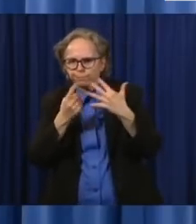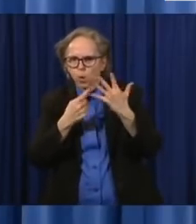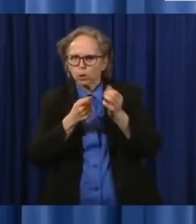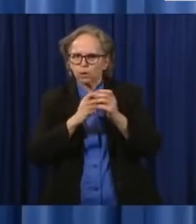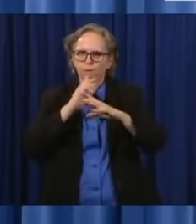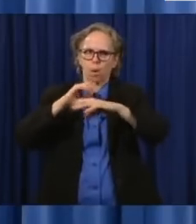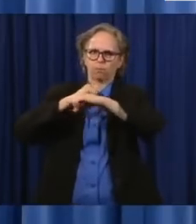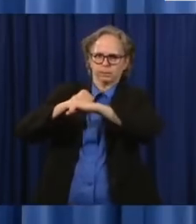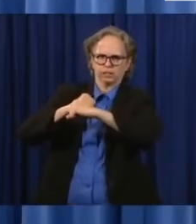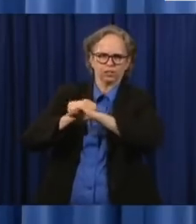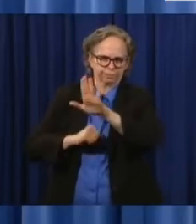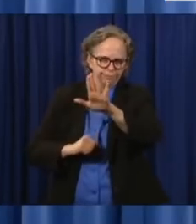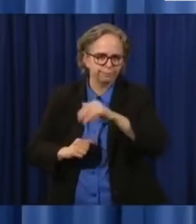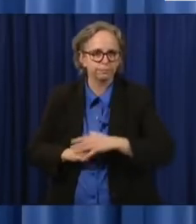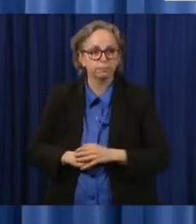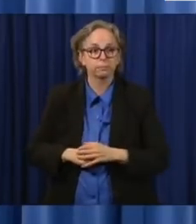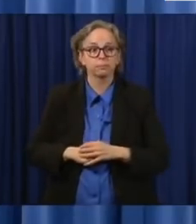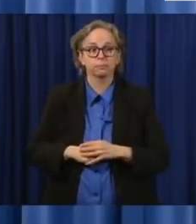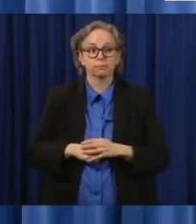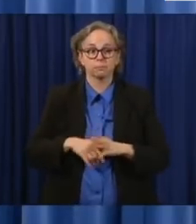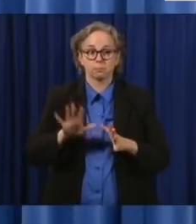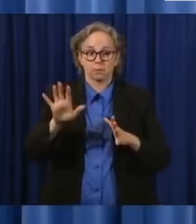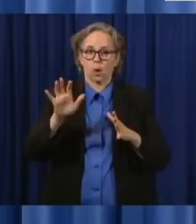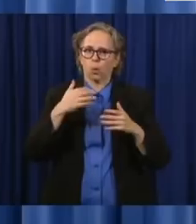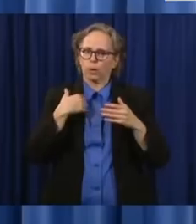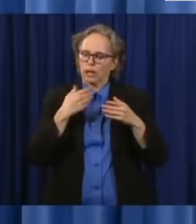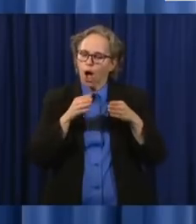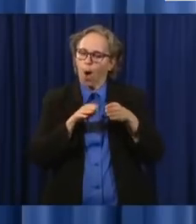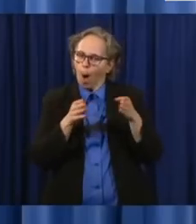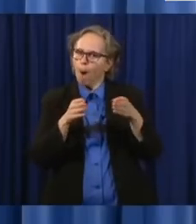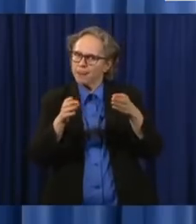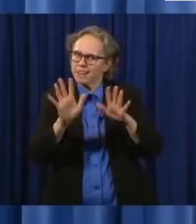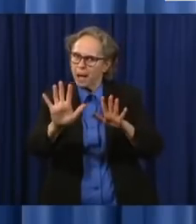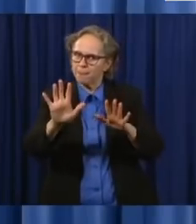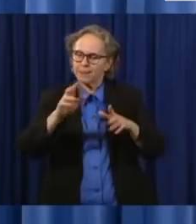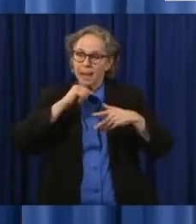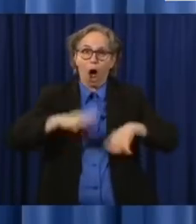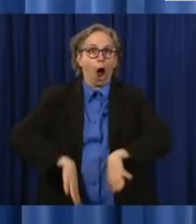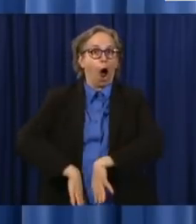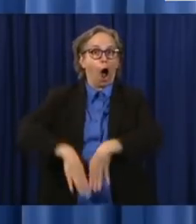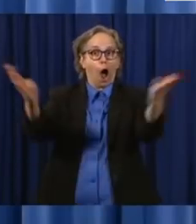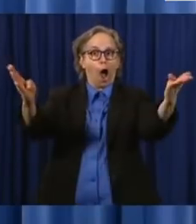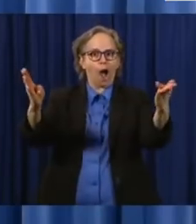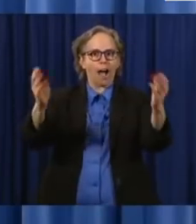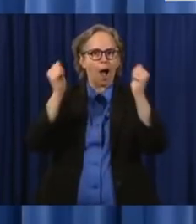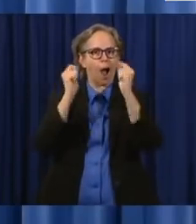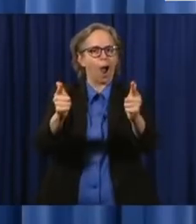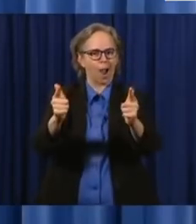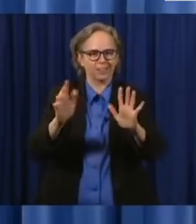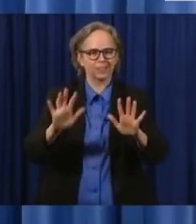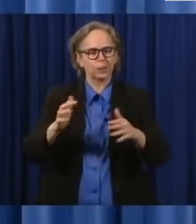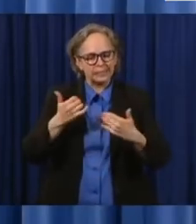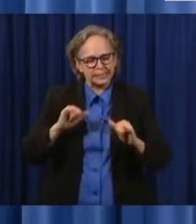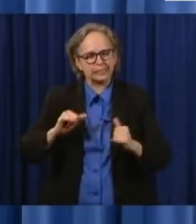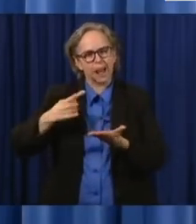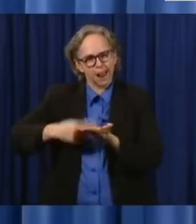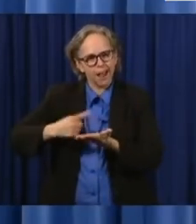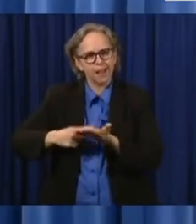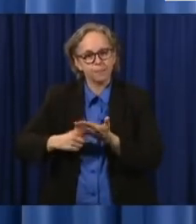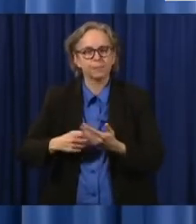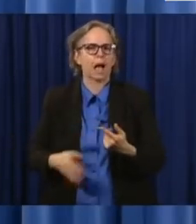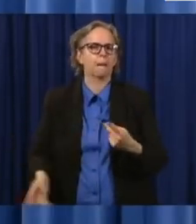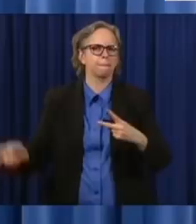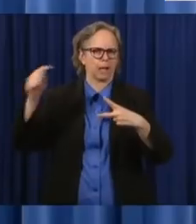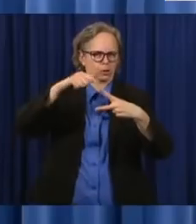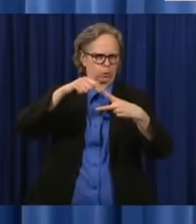it quite a bit. There's a little bit more to go. We're going to keep looking at that. The other part of your question